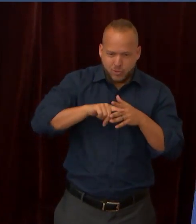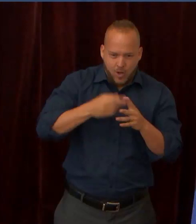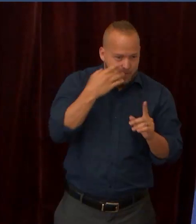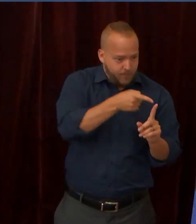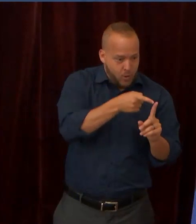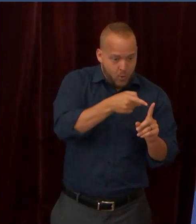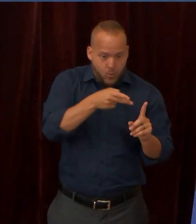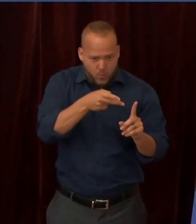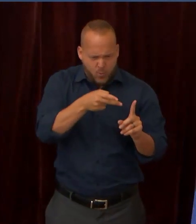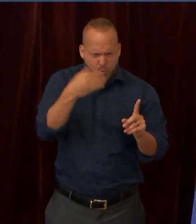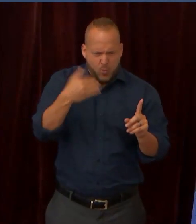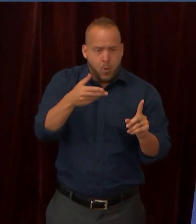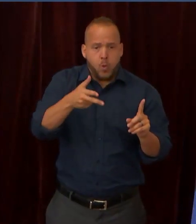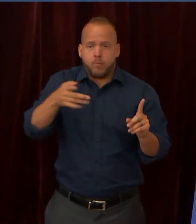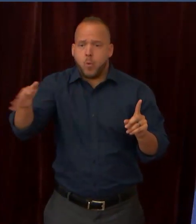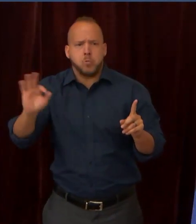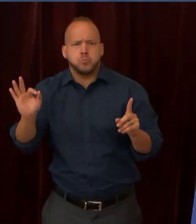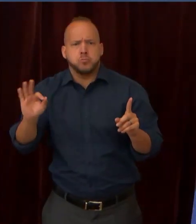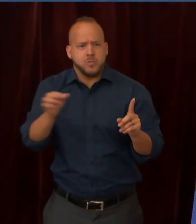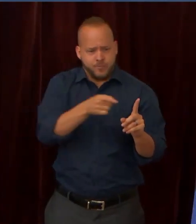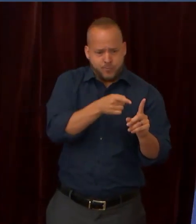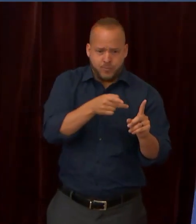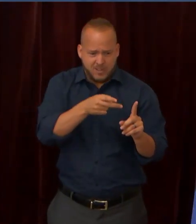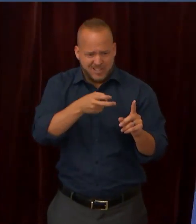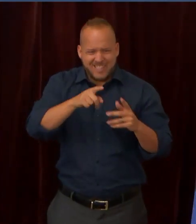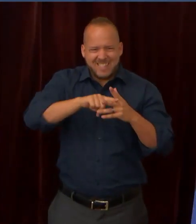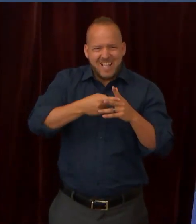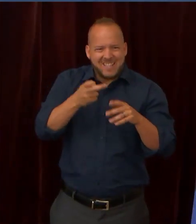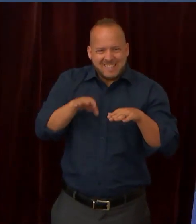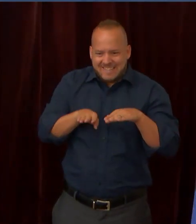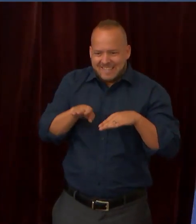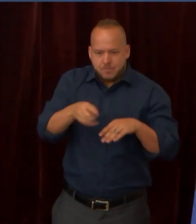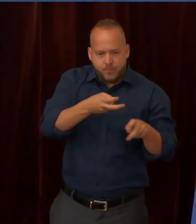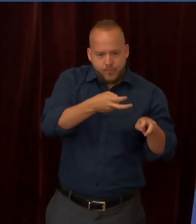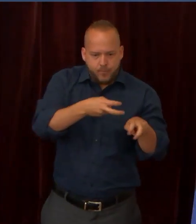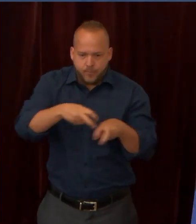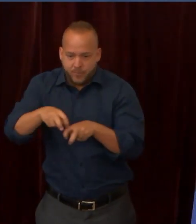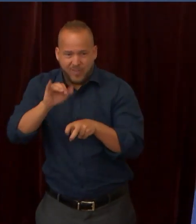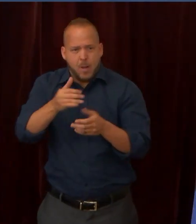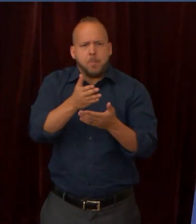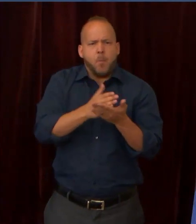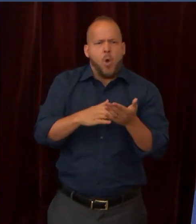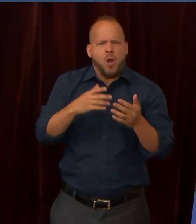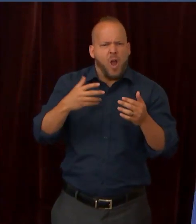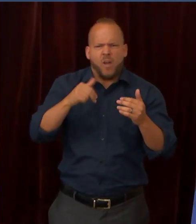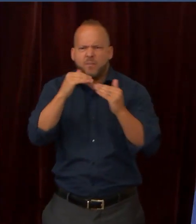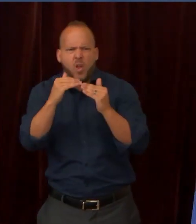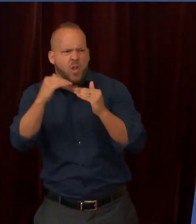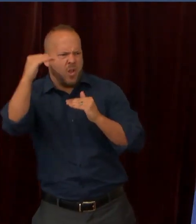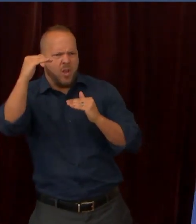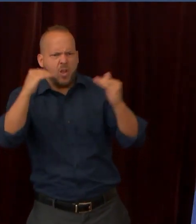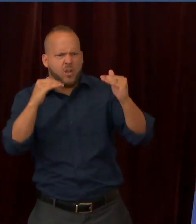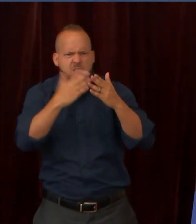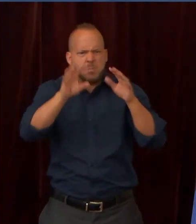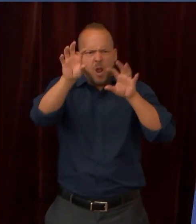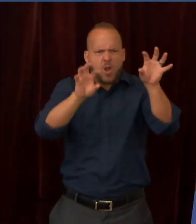have an opportunity to use new tools to allow us to resume our businesses